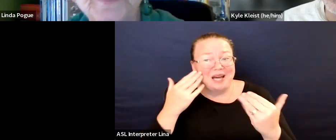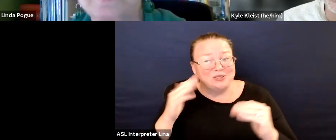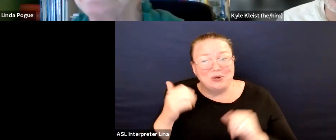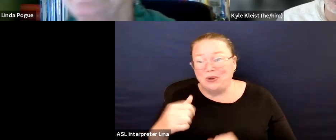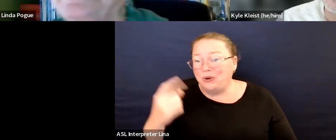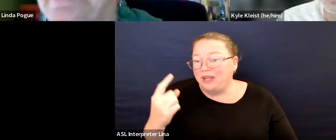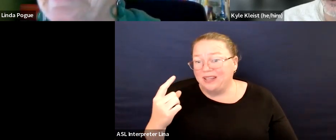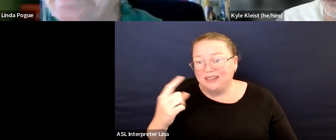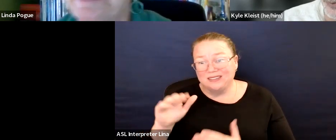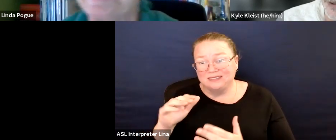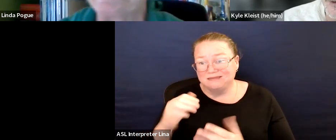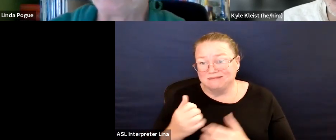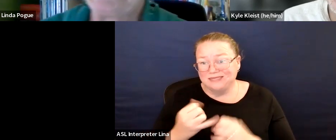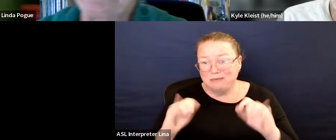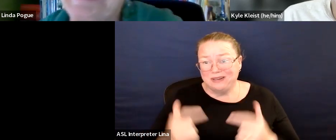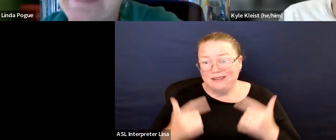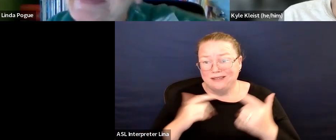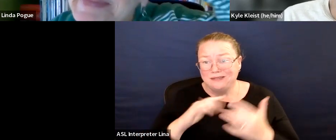any centers that charge for peer support.